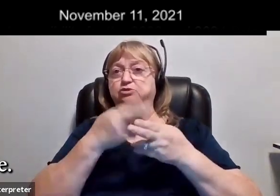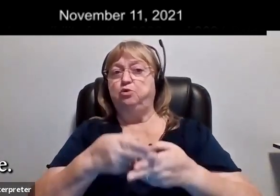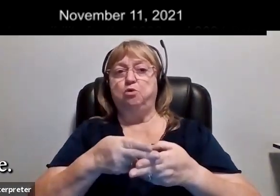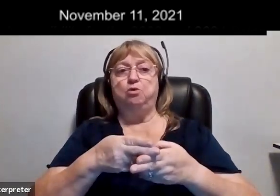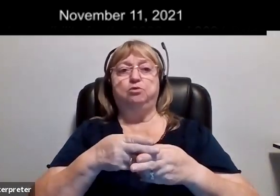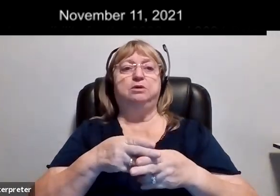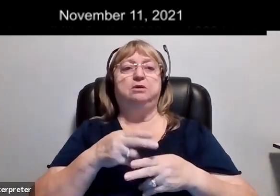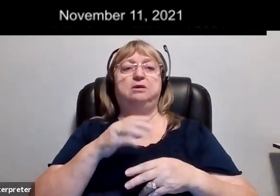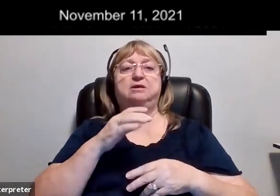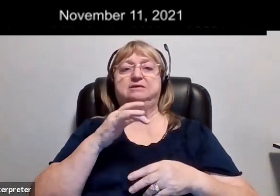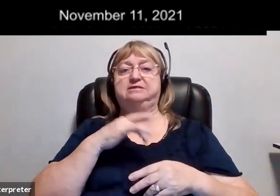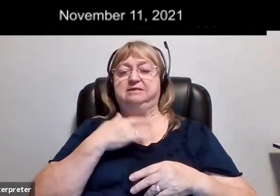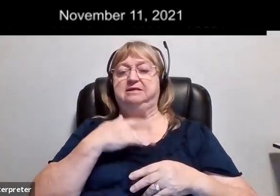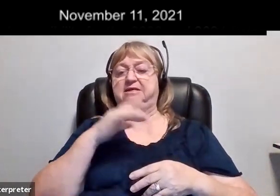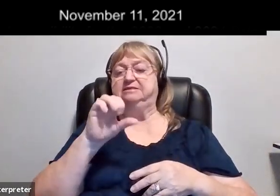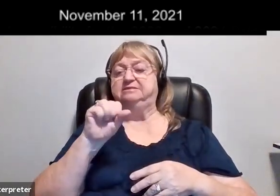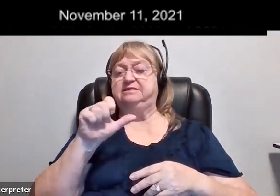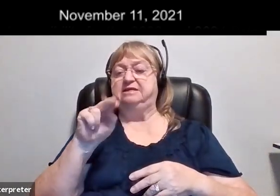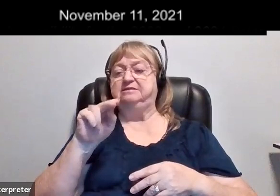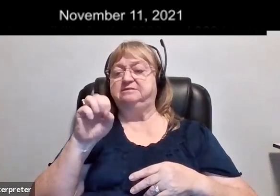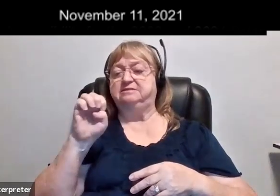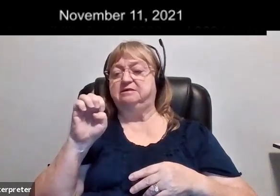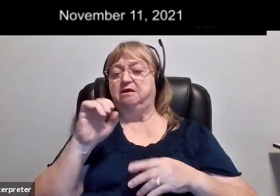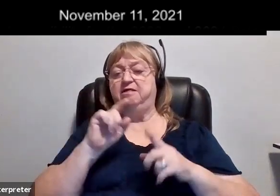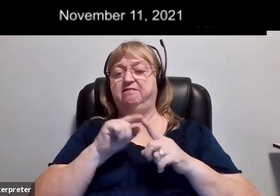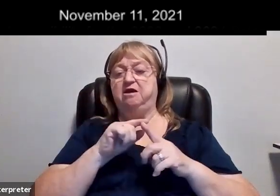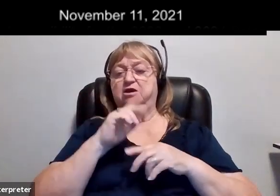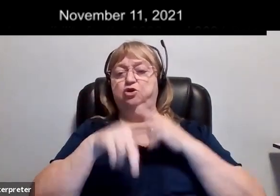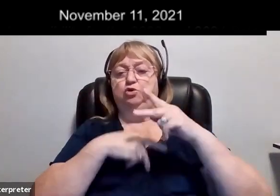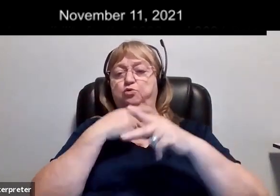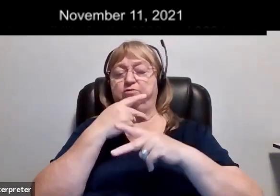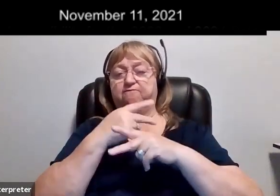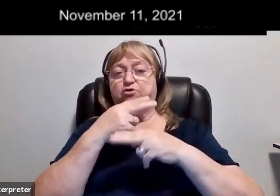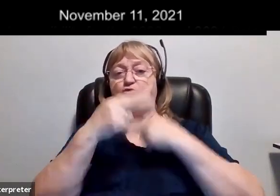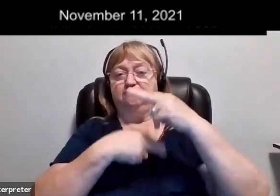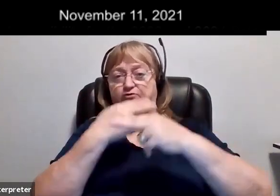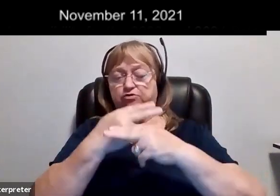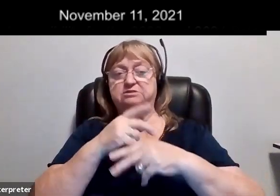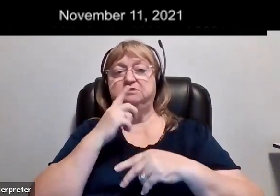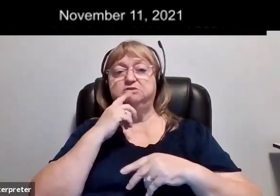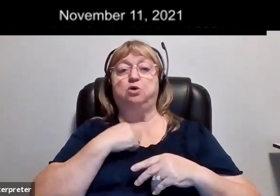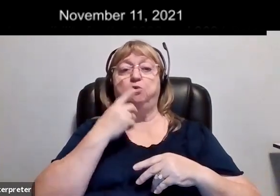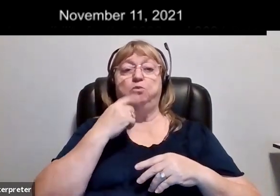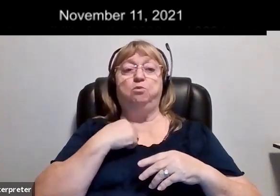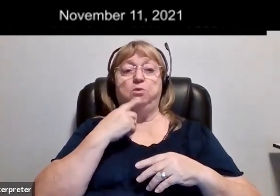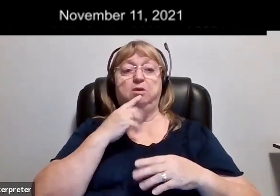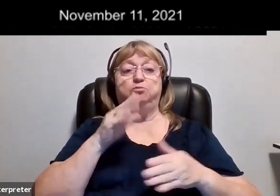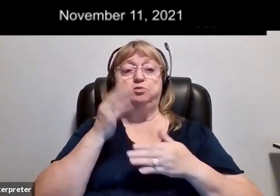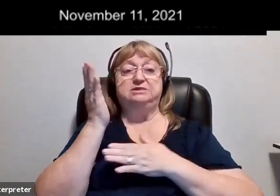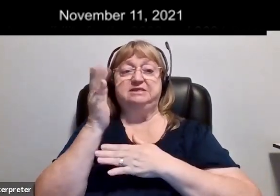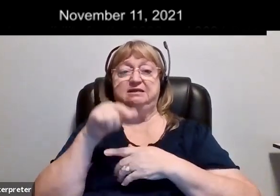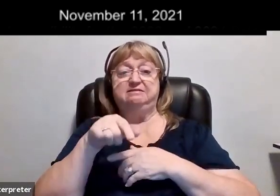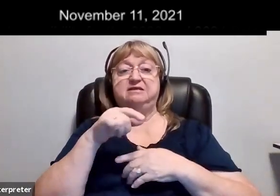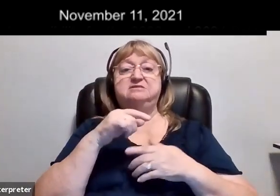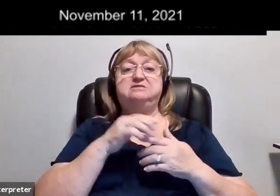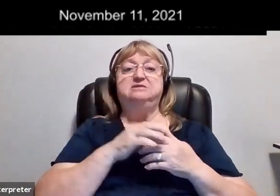the Universe. We presented in the magazine this exhibition through videos that go as